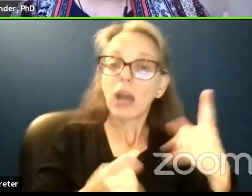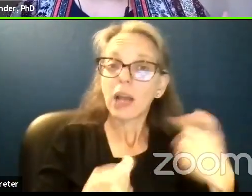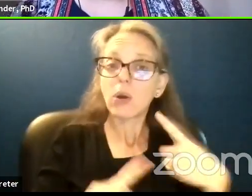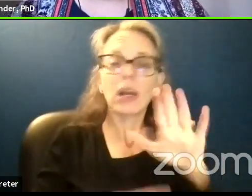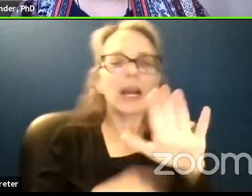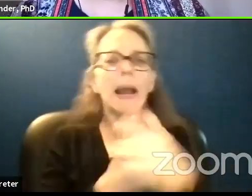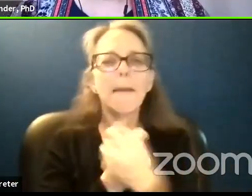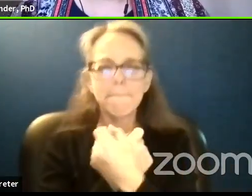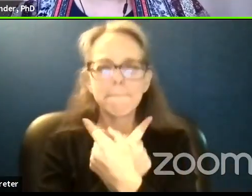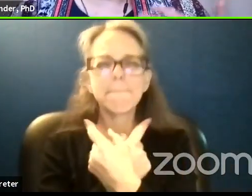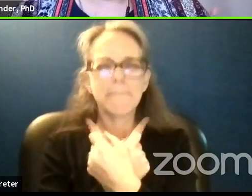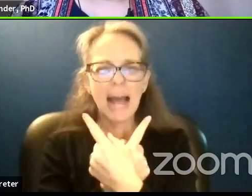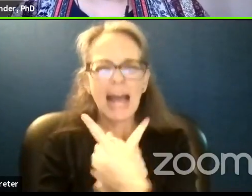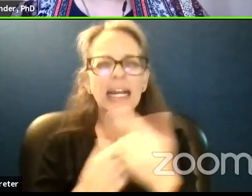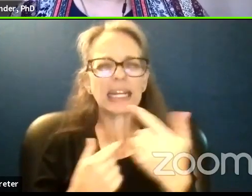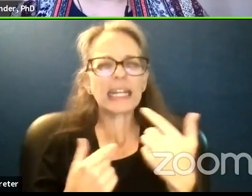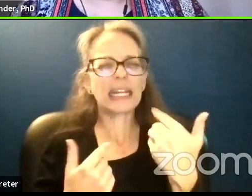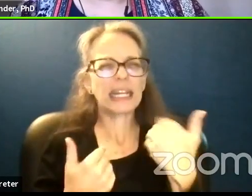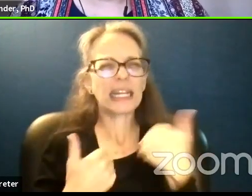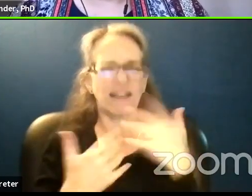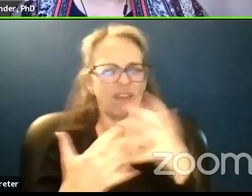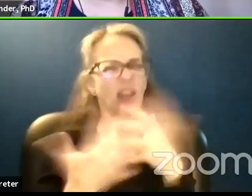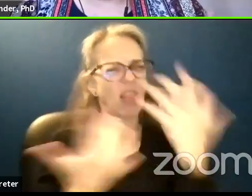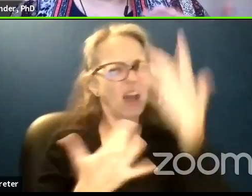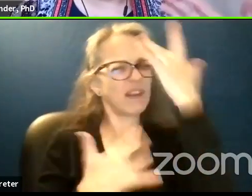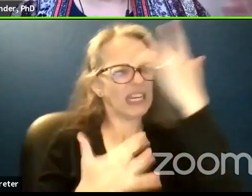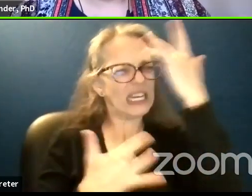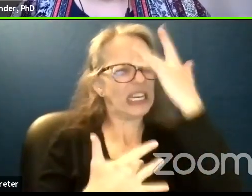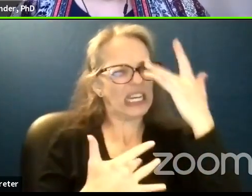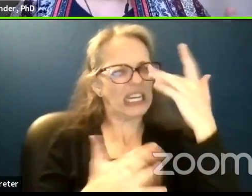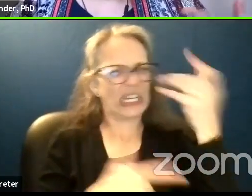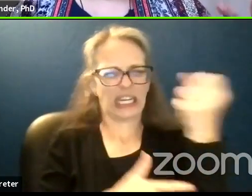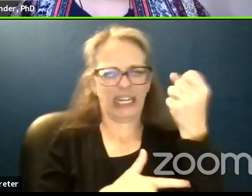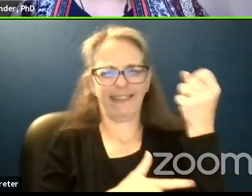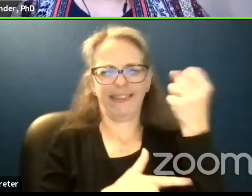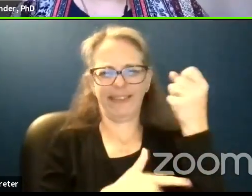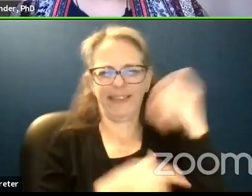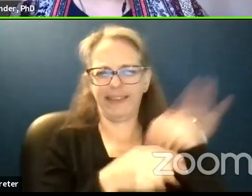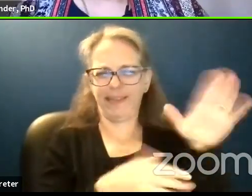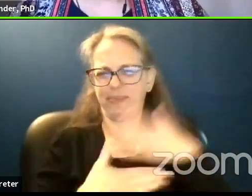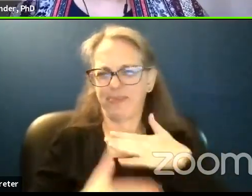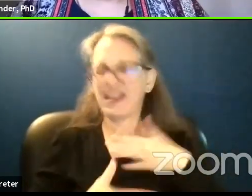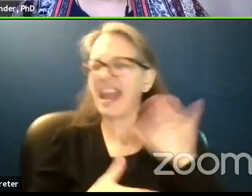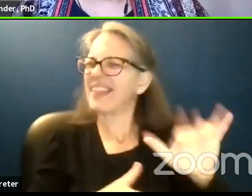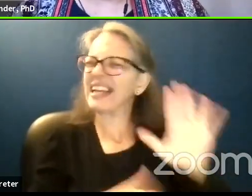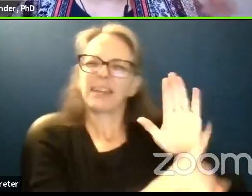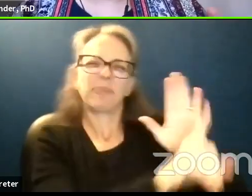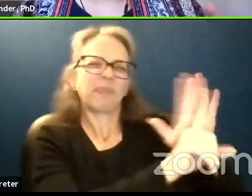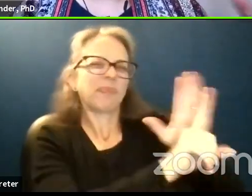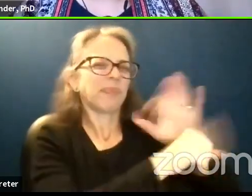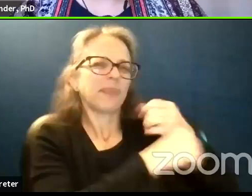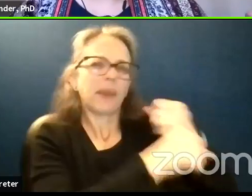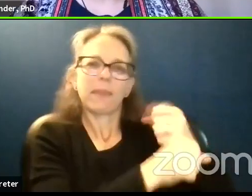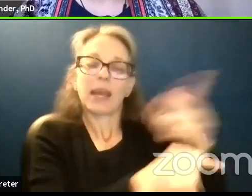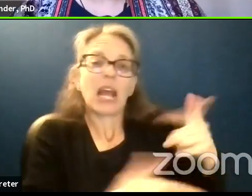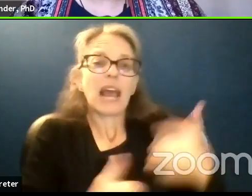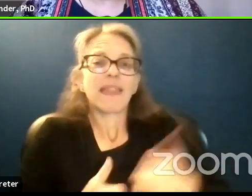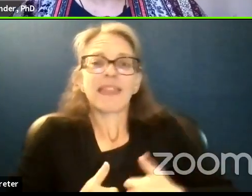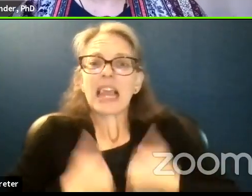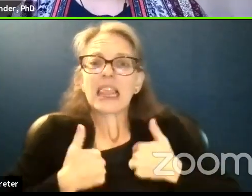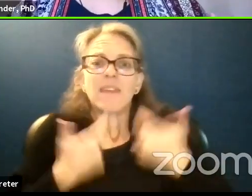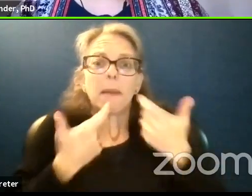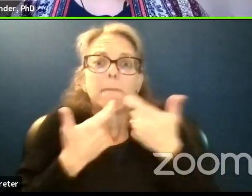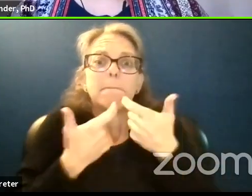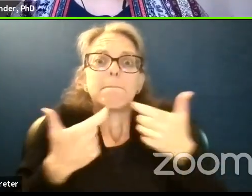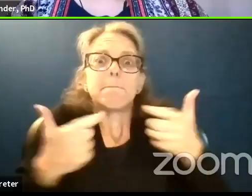Bats can tend to carry a lot of diseases. It's just kind of how bats are made. They live in huge